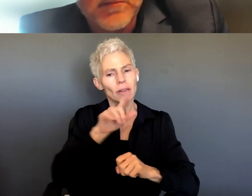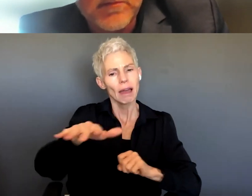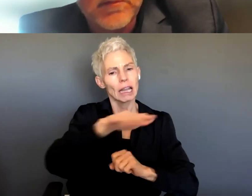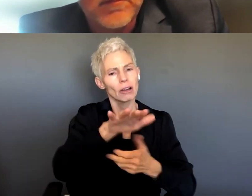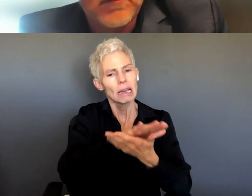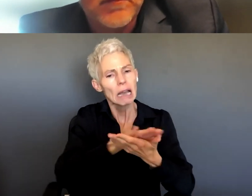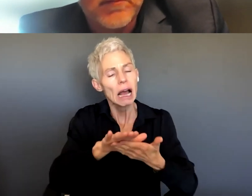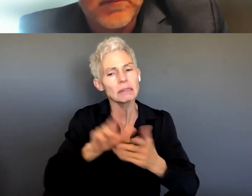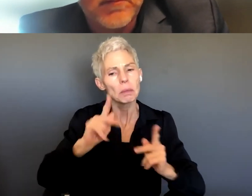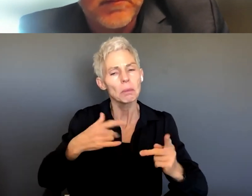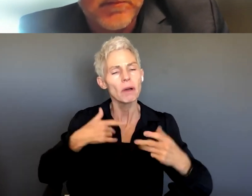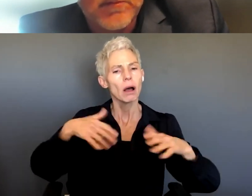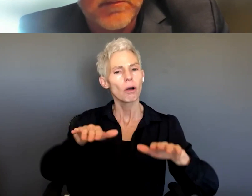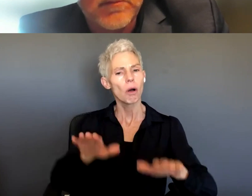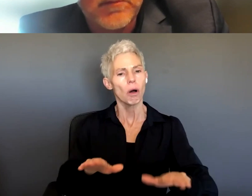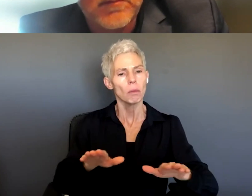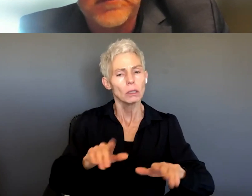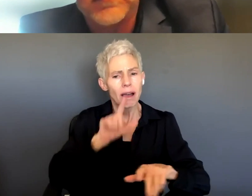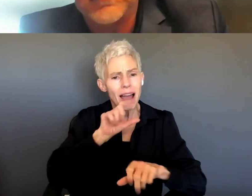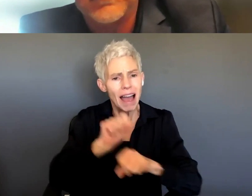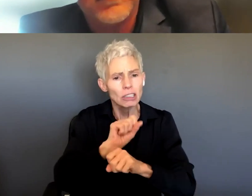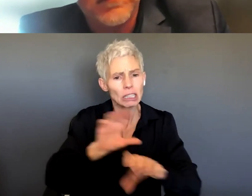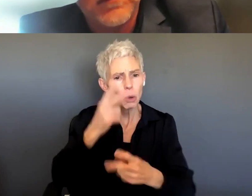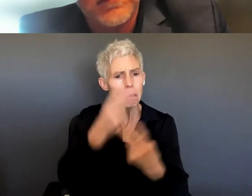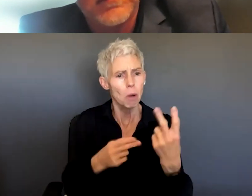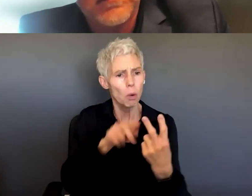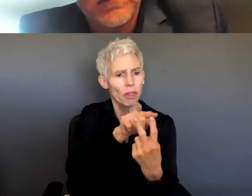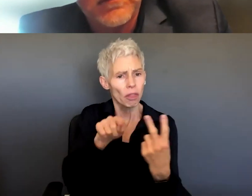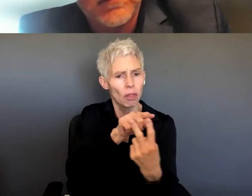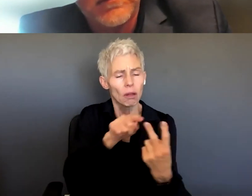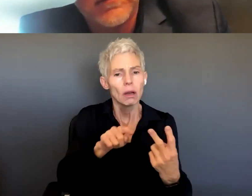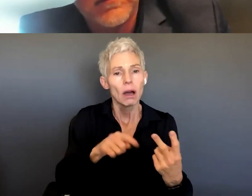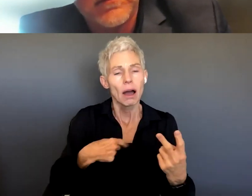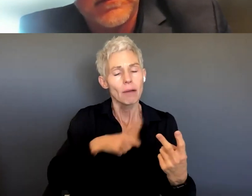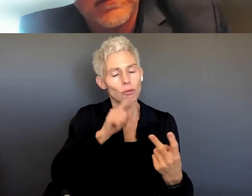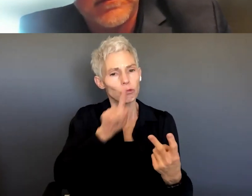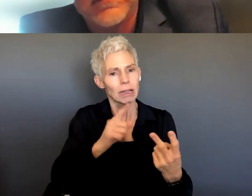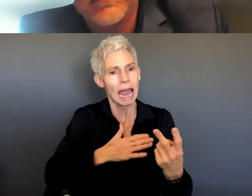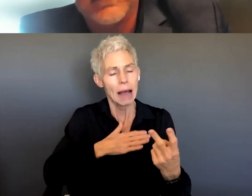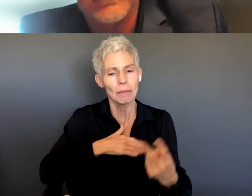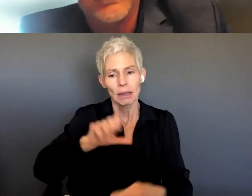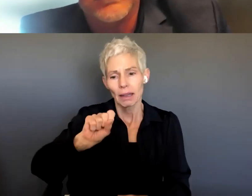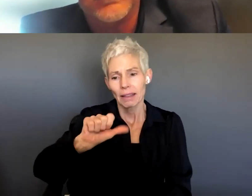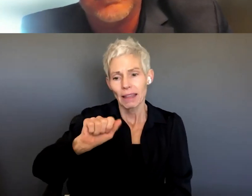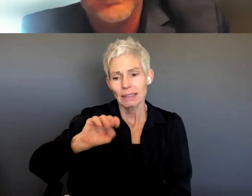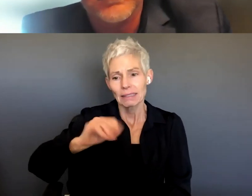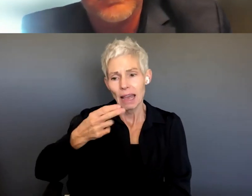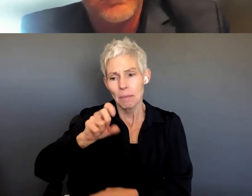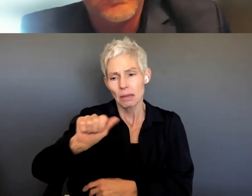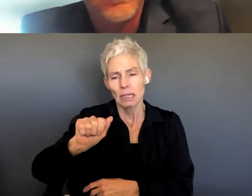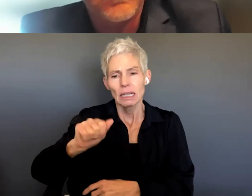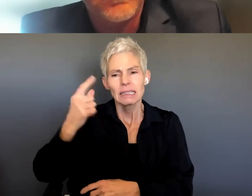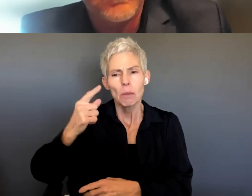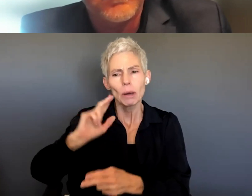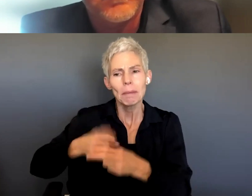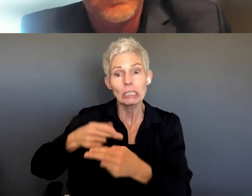calming as possible so that you're actually doing both. And I really am glad that SAMHSA, if someone mentioned cost and how much does this